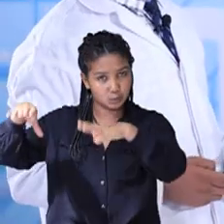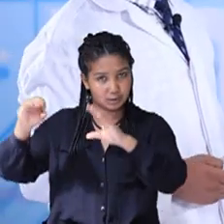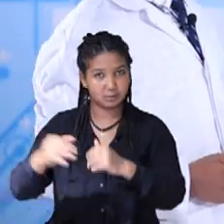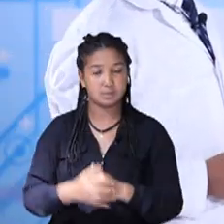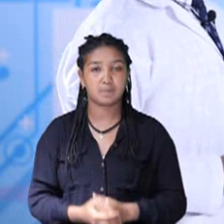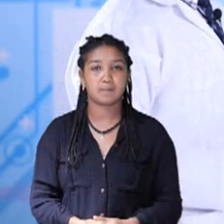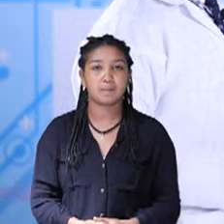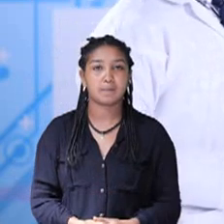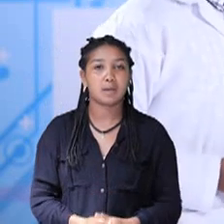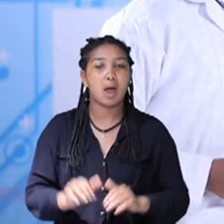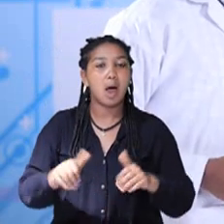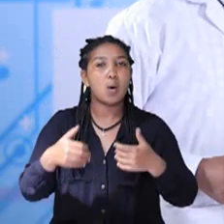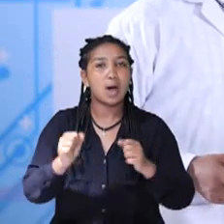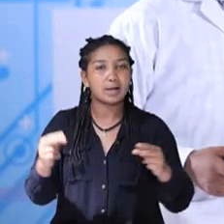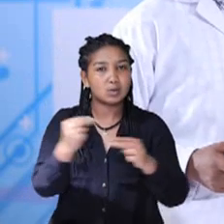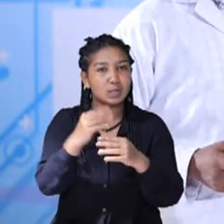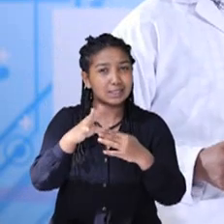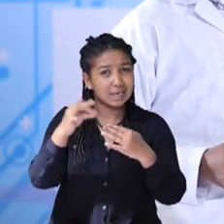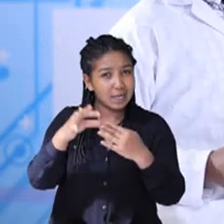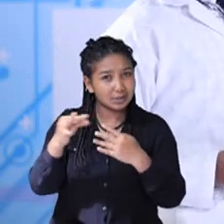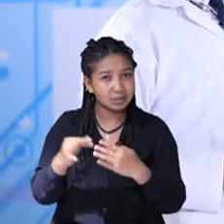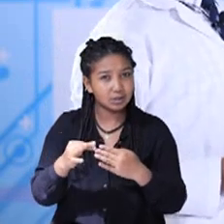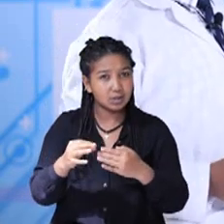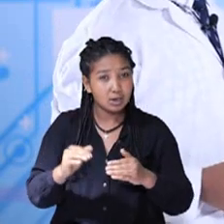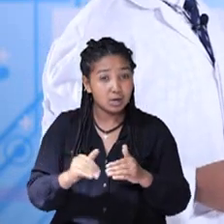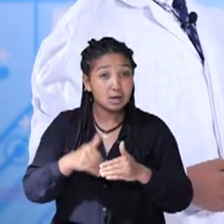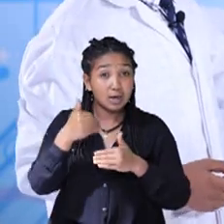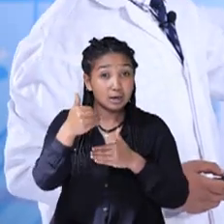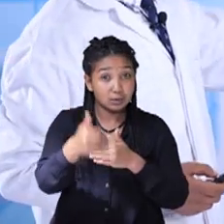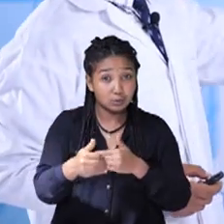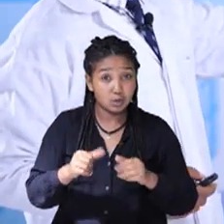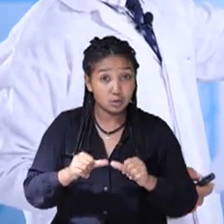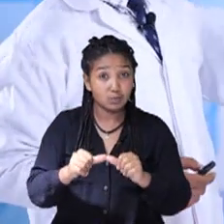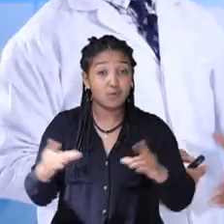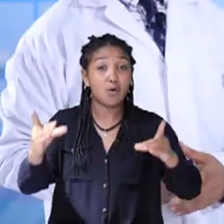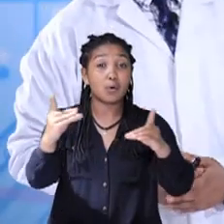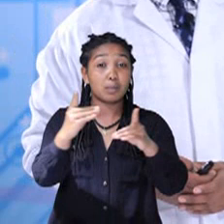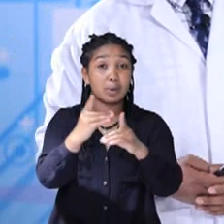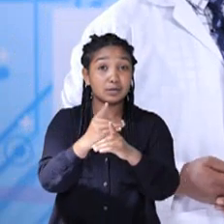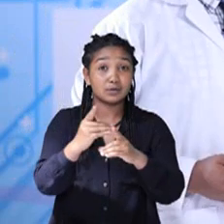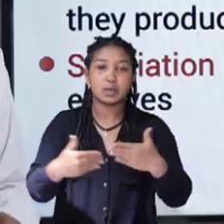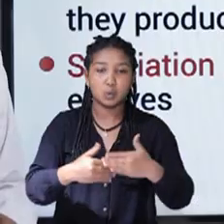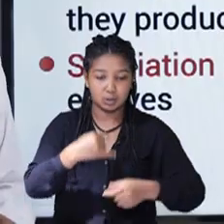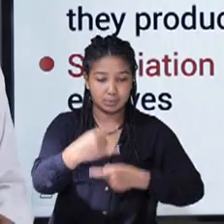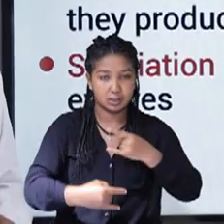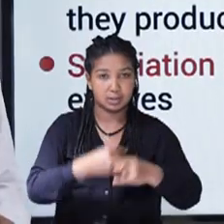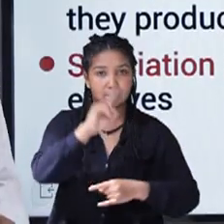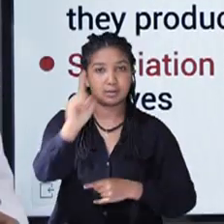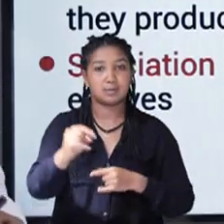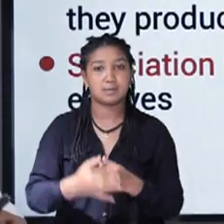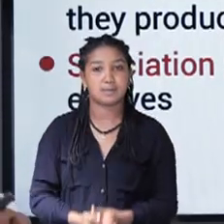Students, how can natural selection leads to formation of new species?